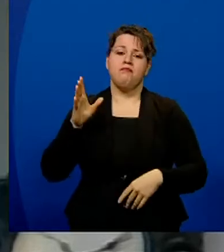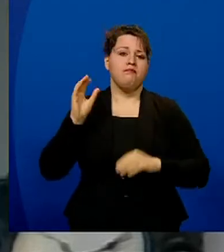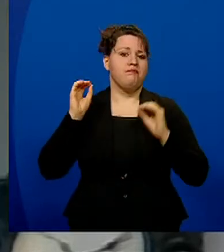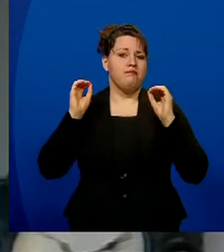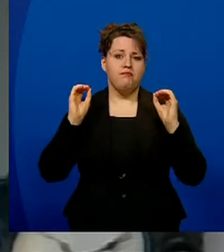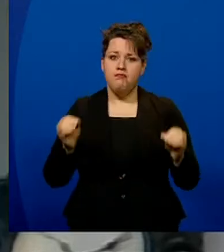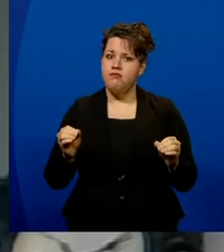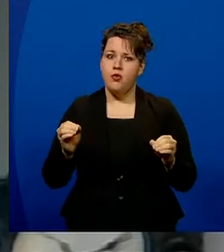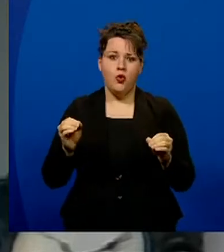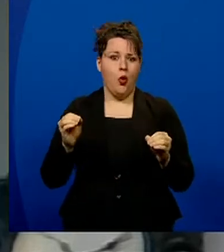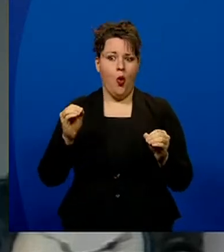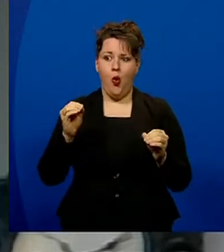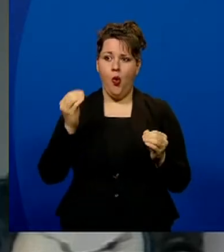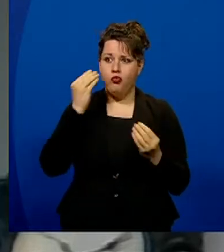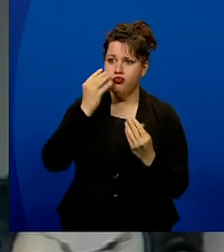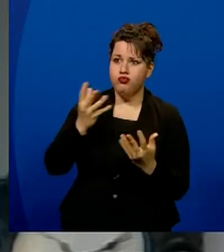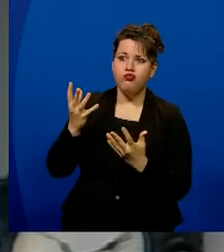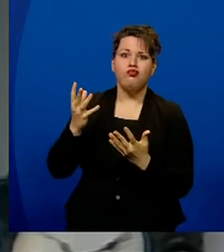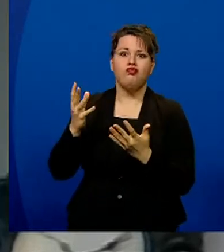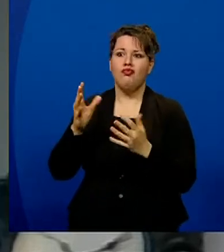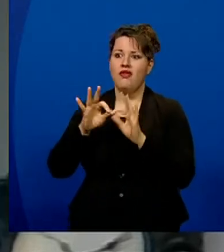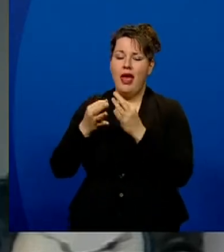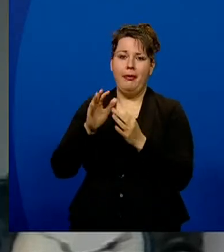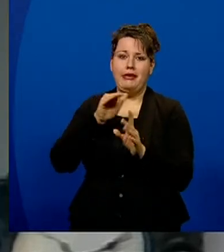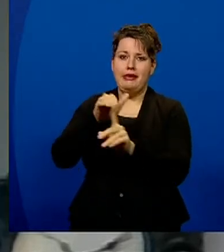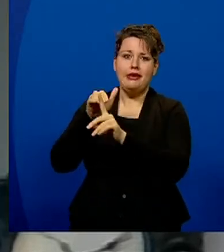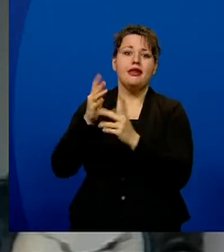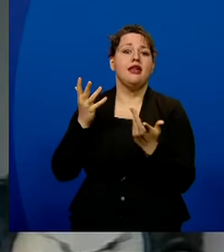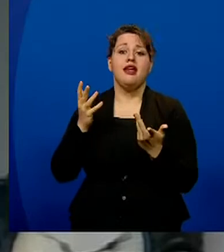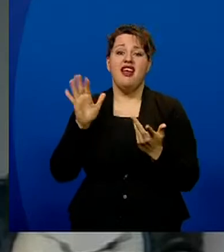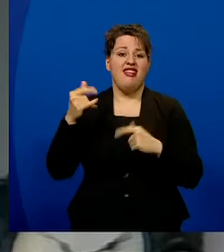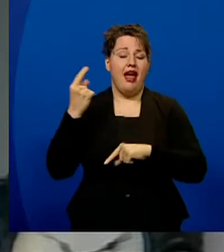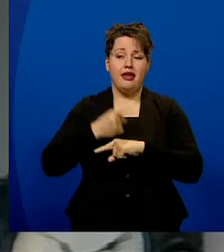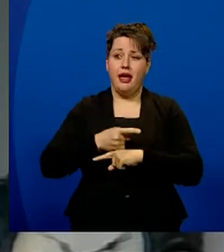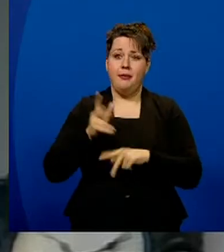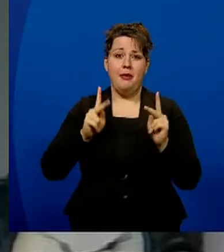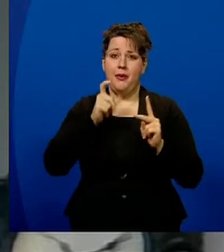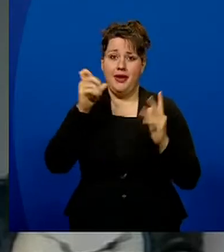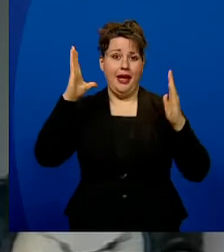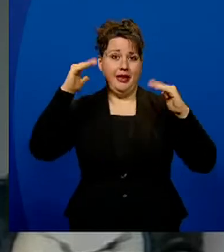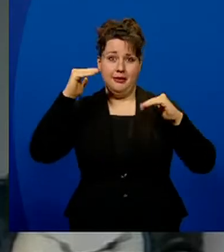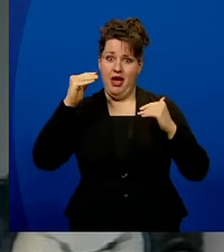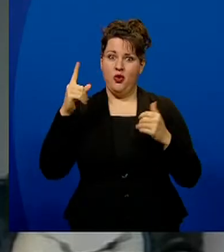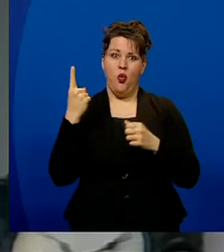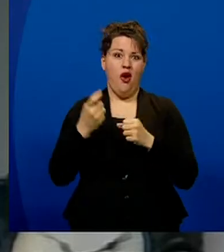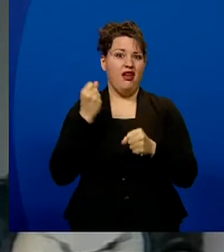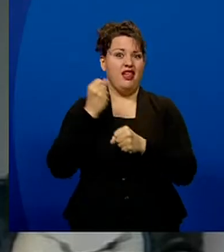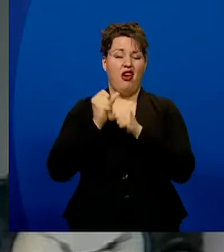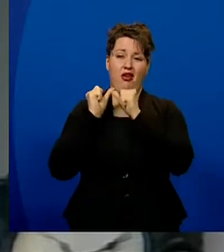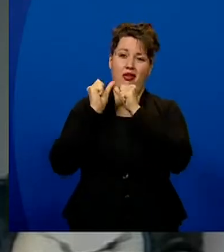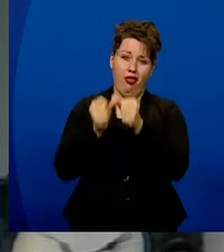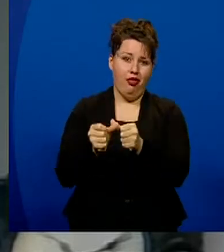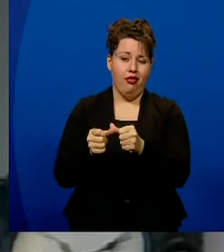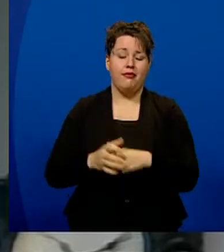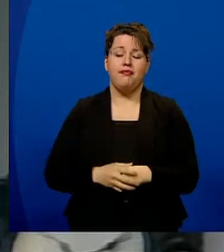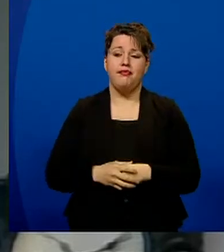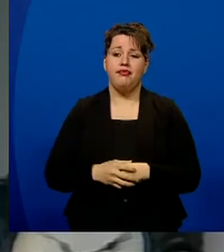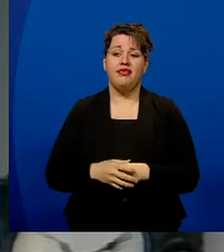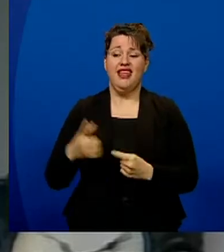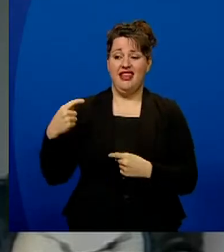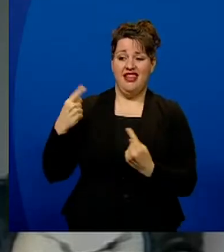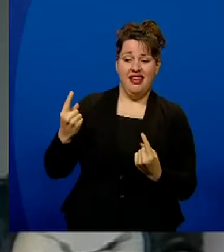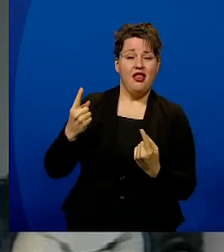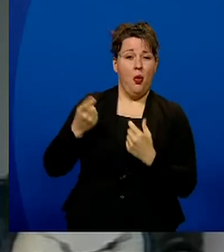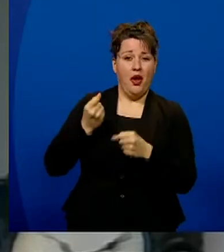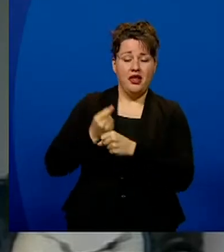any type of notice to our families. That day, no one would have expected us to be doing this for a full year. Since that time, our